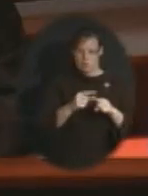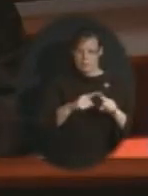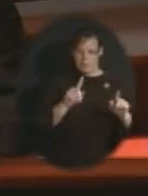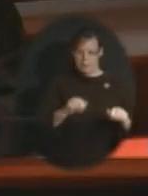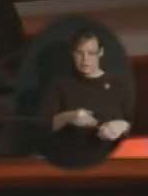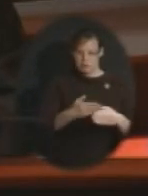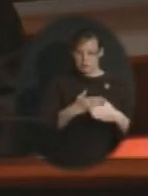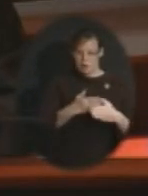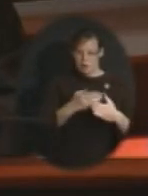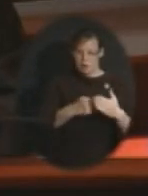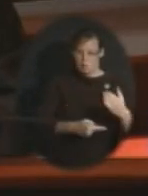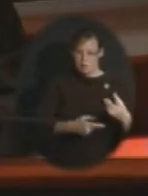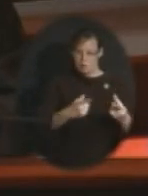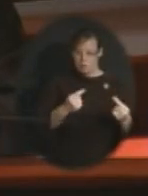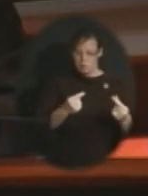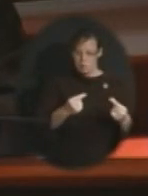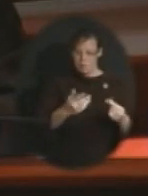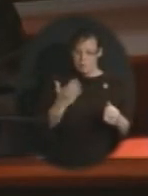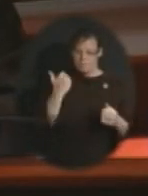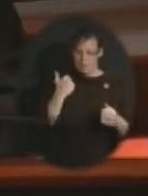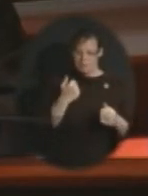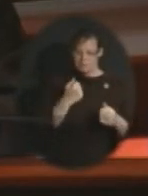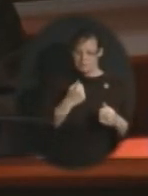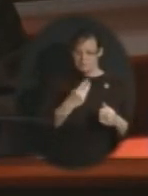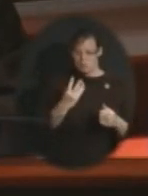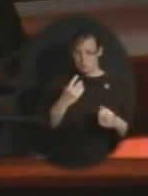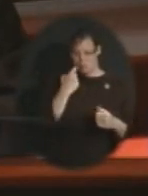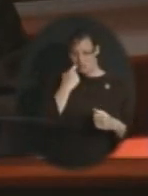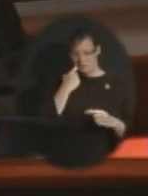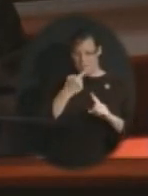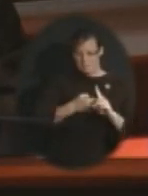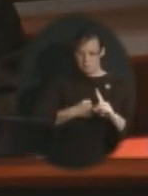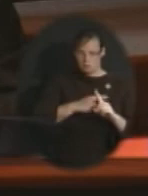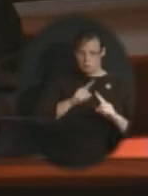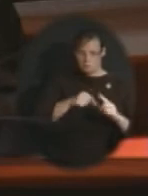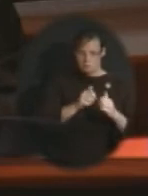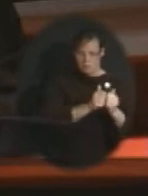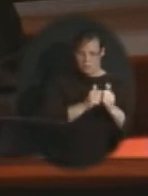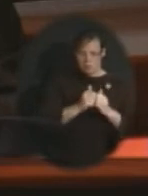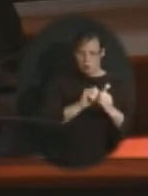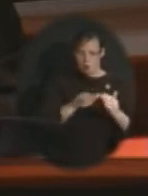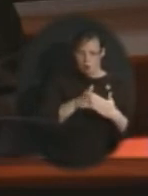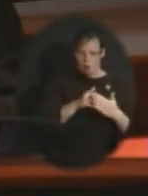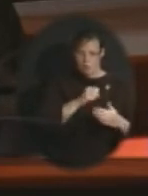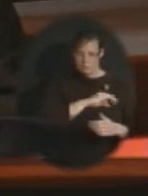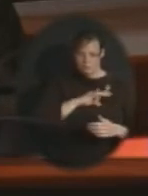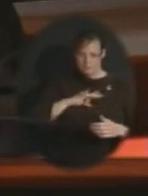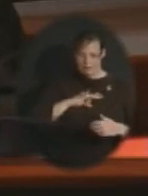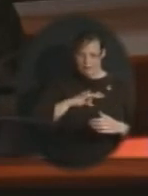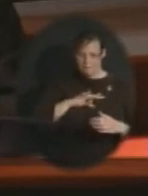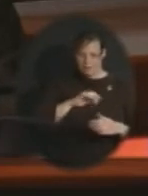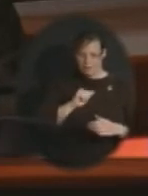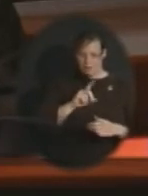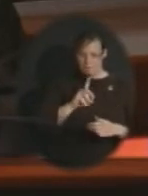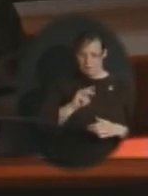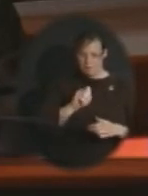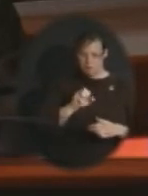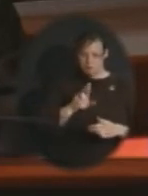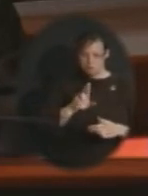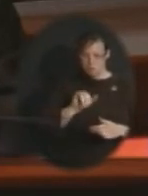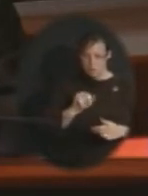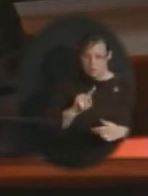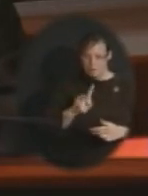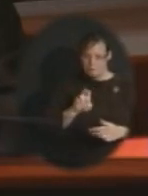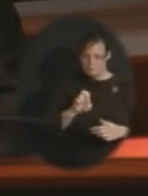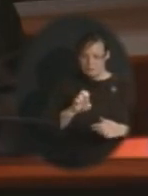And in fact, in the past couple recent months, when we've been together with all administrative staff, we talked specifically about the fact